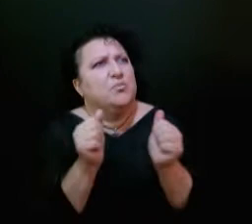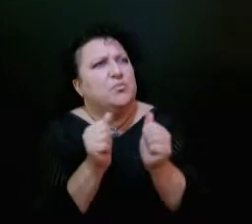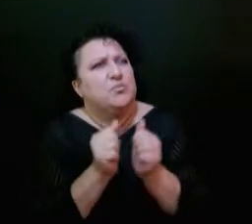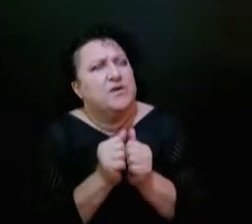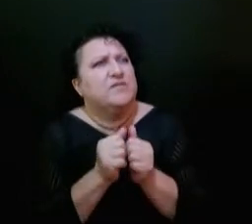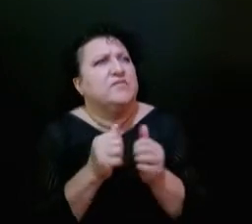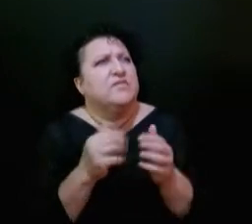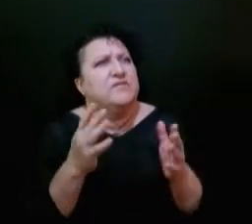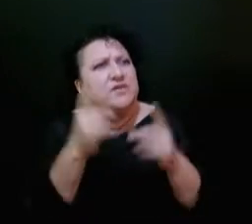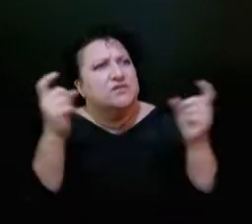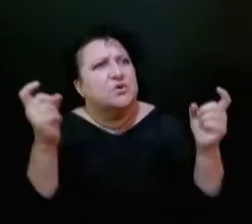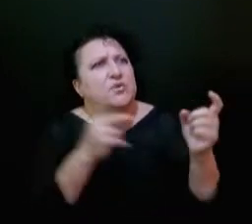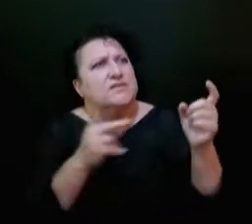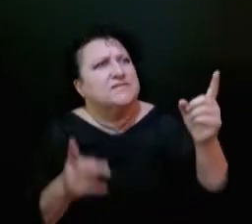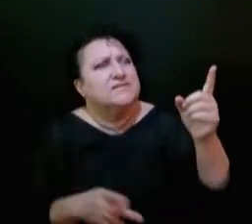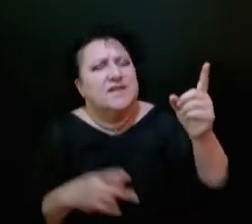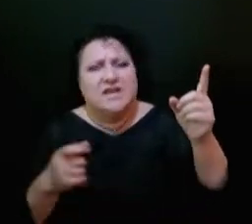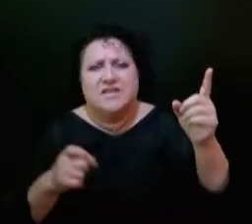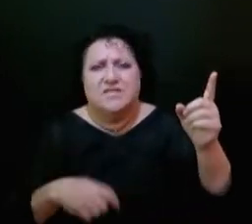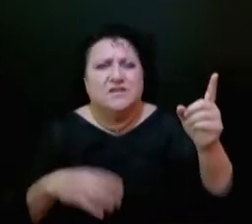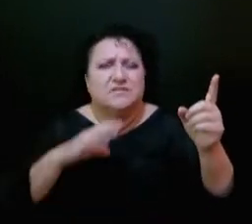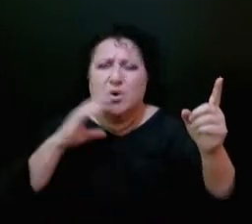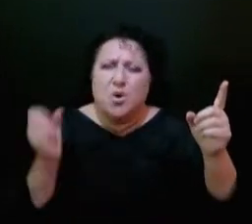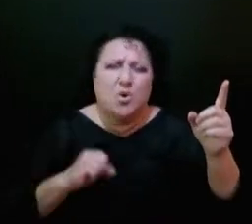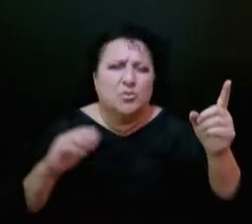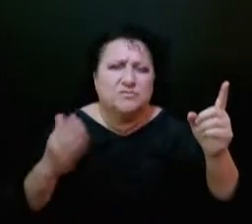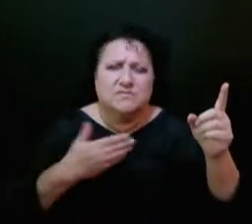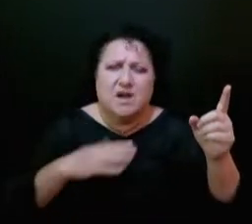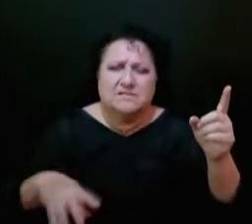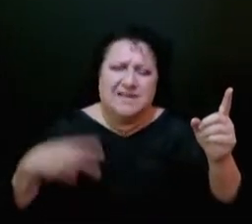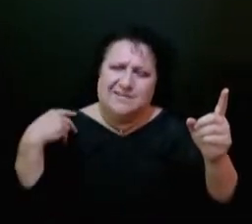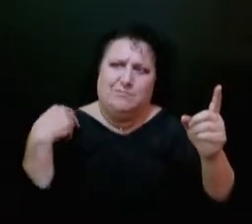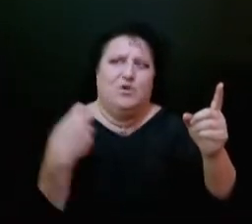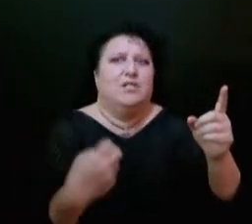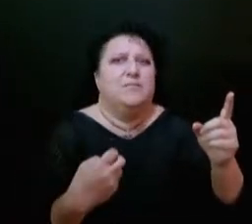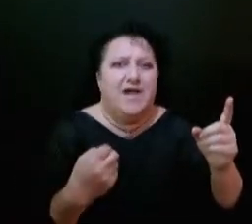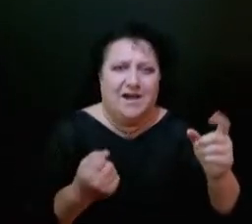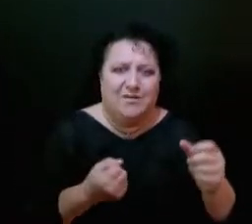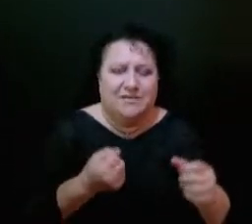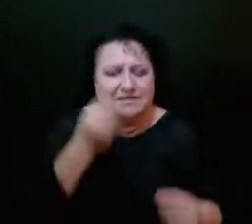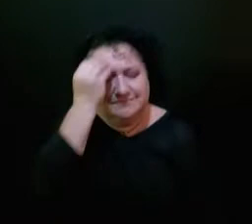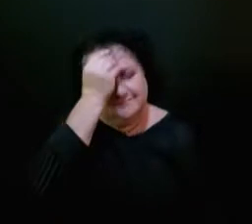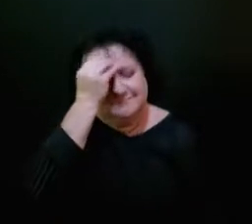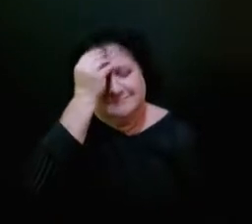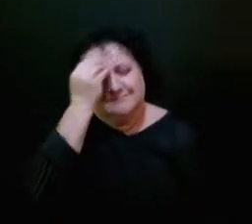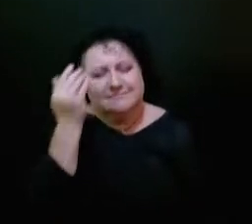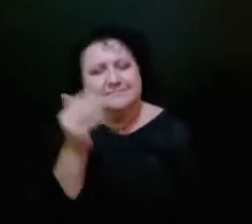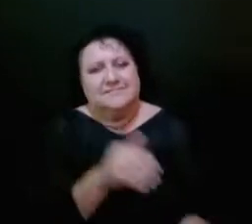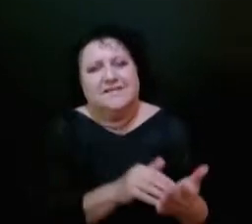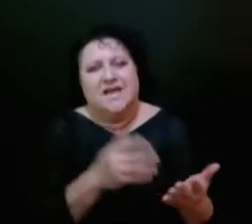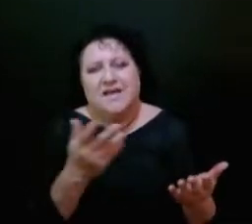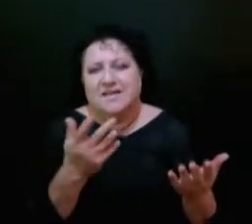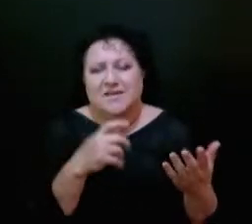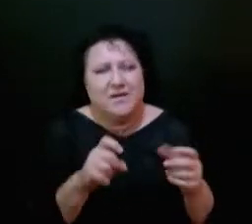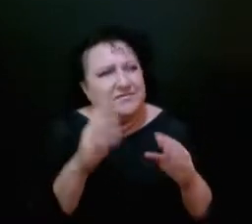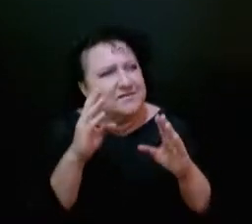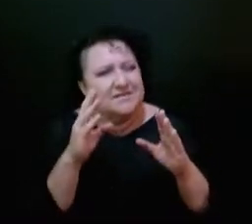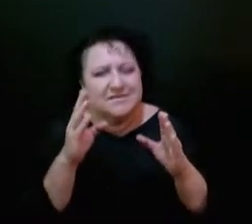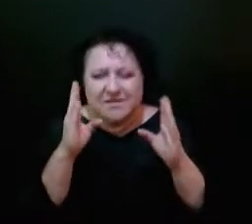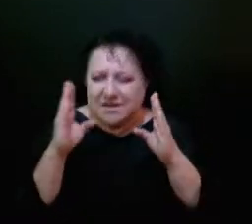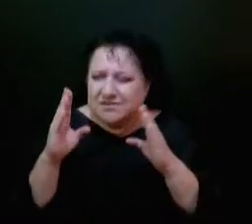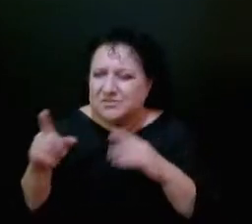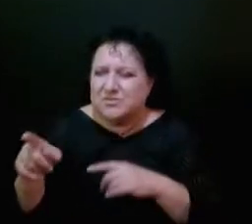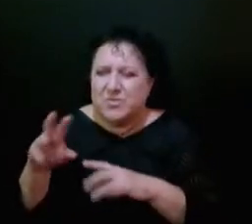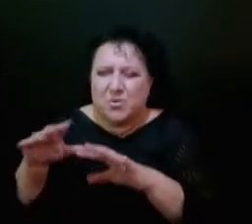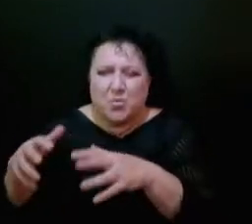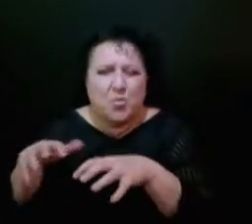can't always listen to what the world is listening to. We've got to strengthen ourselves in the word, spend time with fellow believers, come join the choir